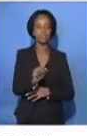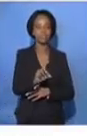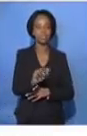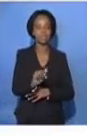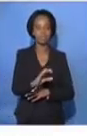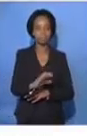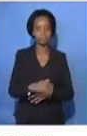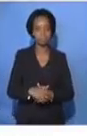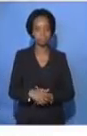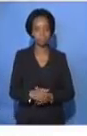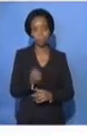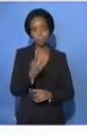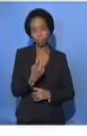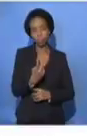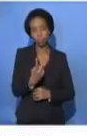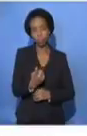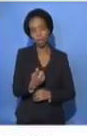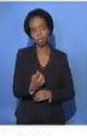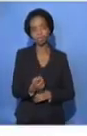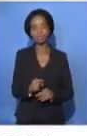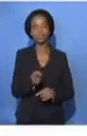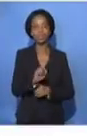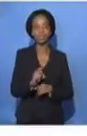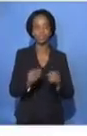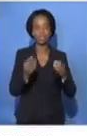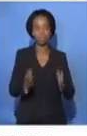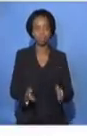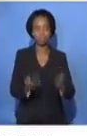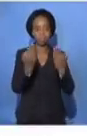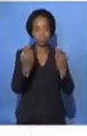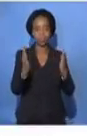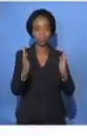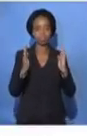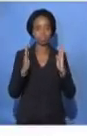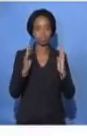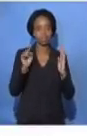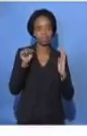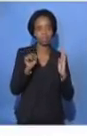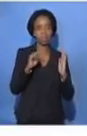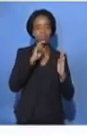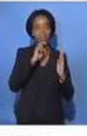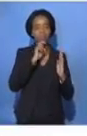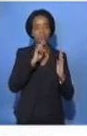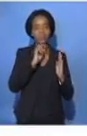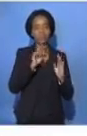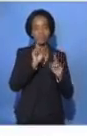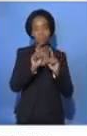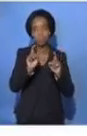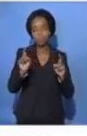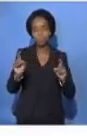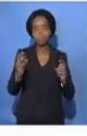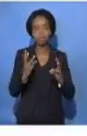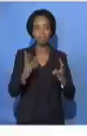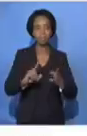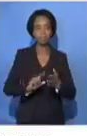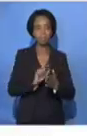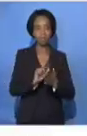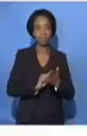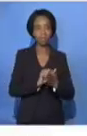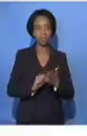of adjustable polling booth used by voters with disabilities, the